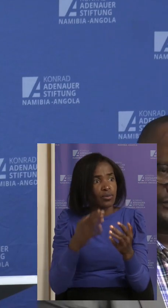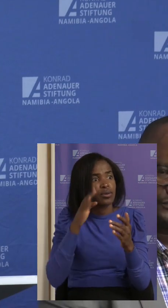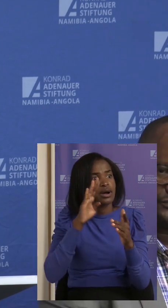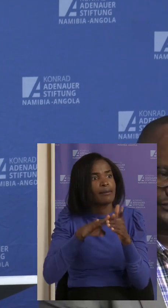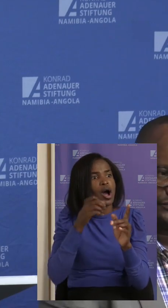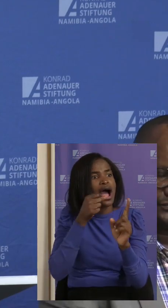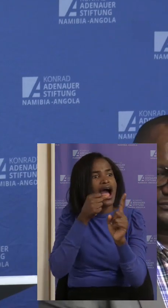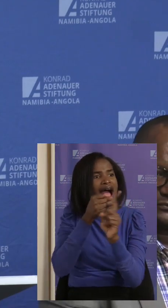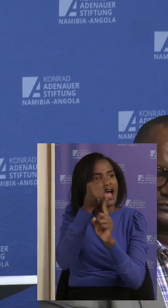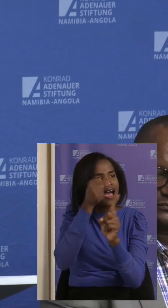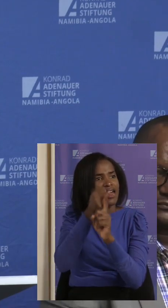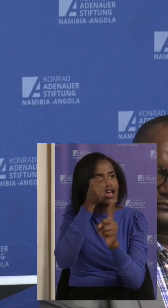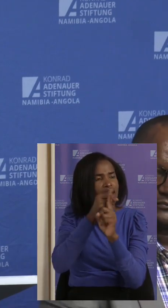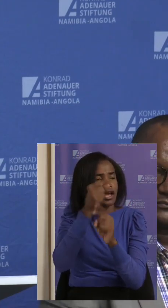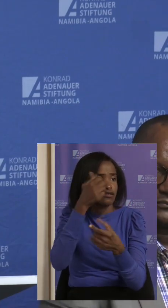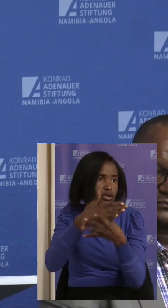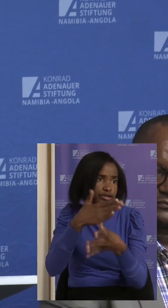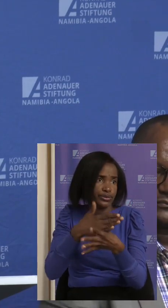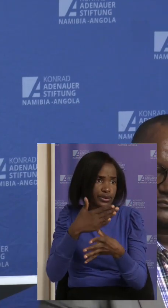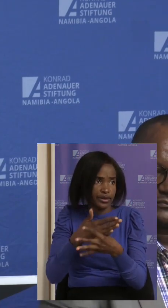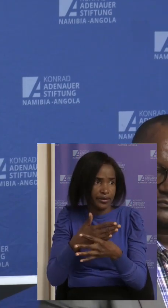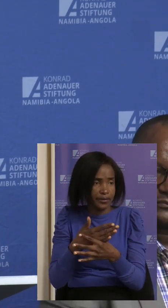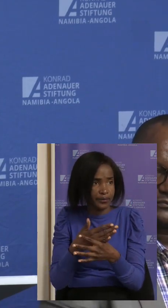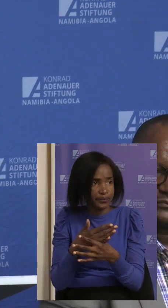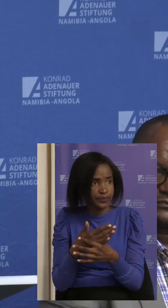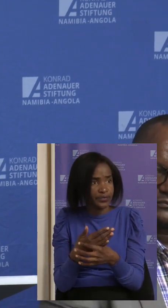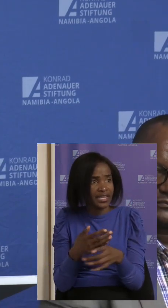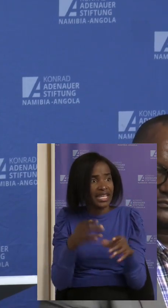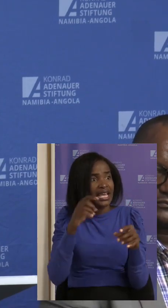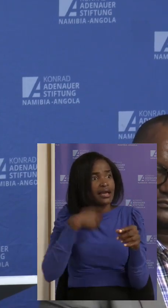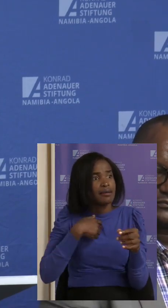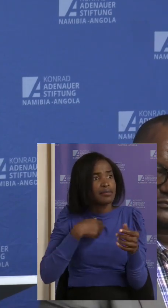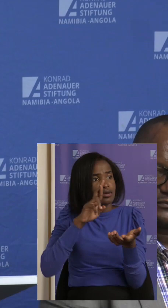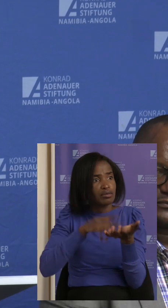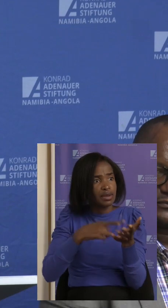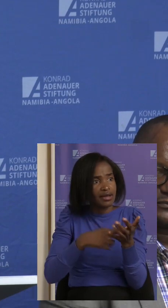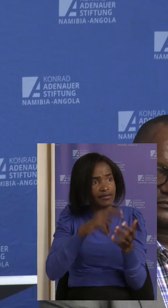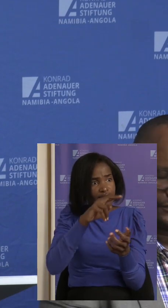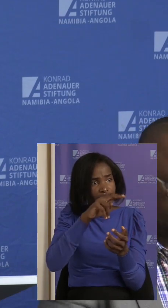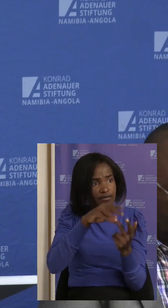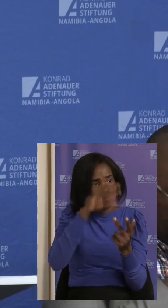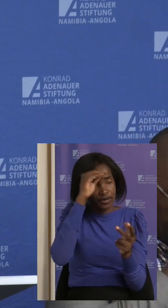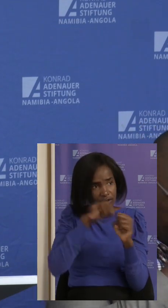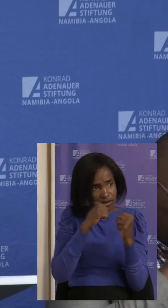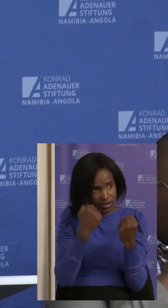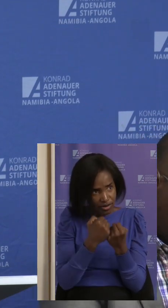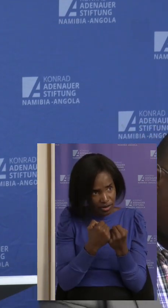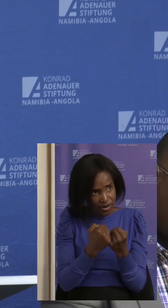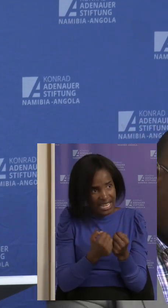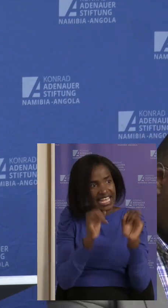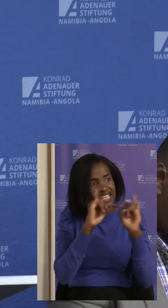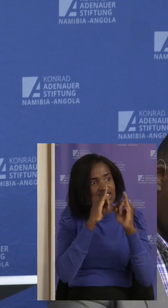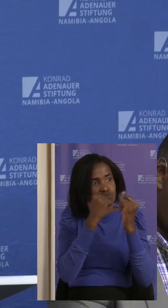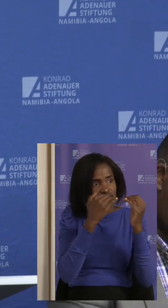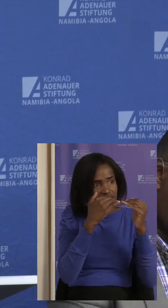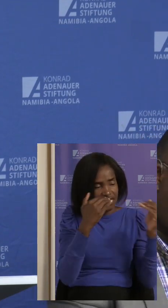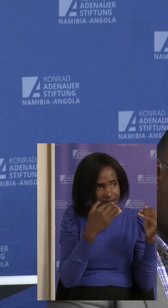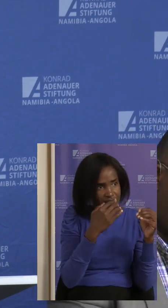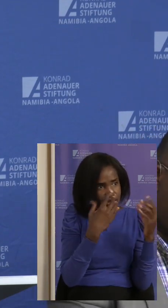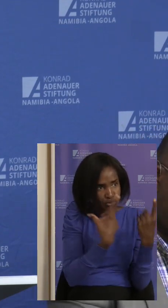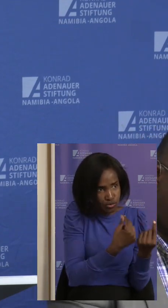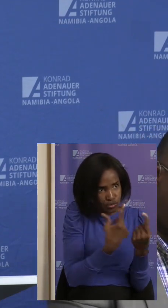work. Even speaking from the side of NANSO, albeit we are doing it from an institutional level, we do a